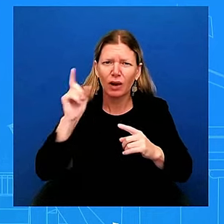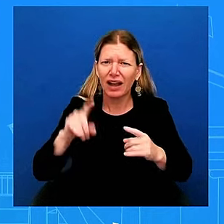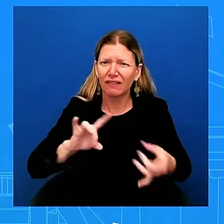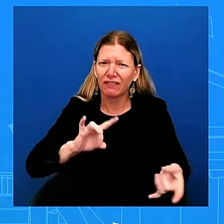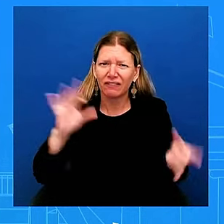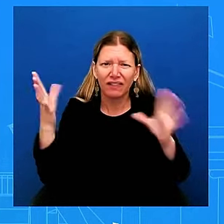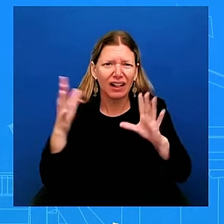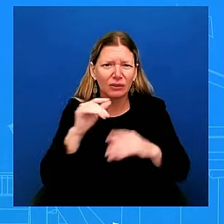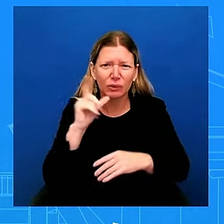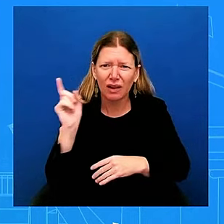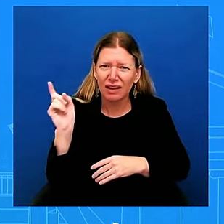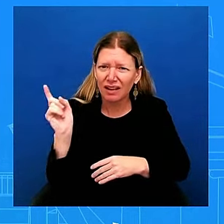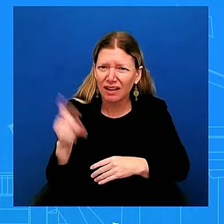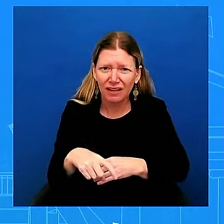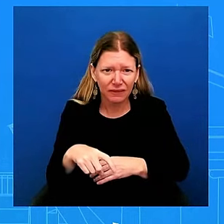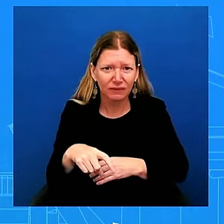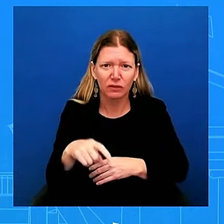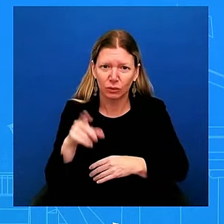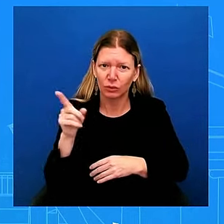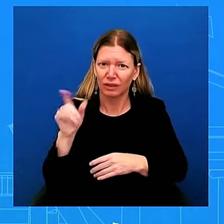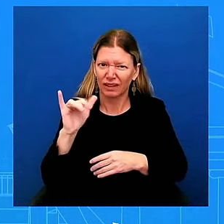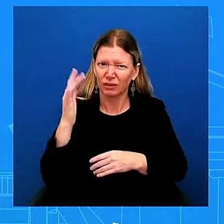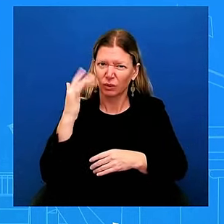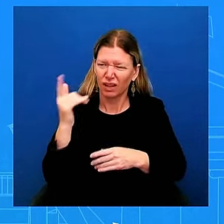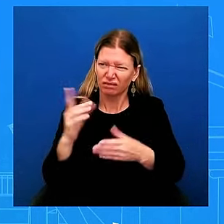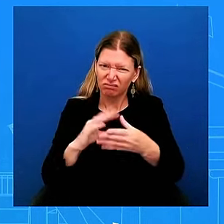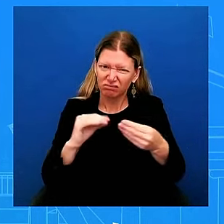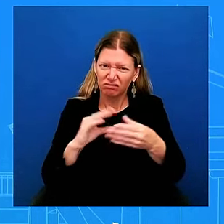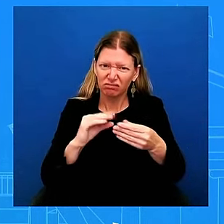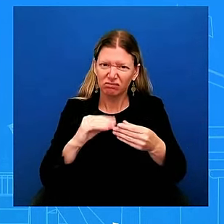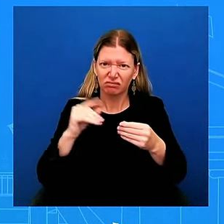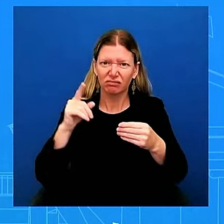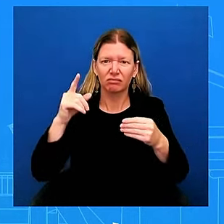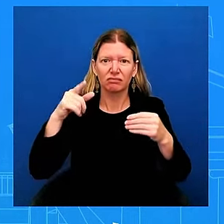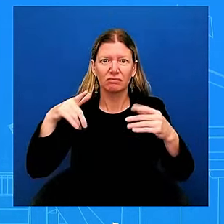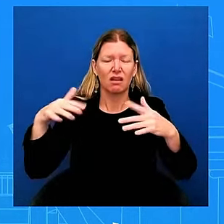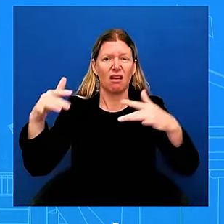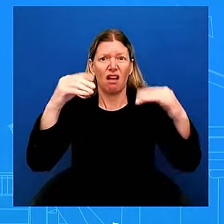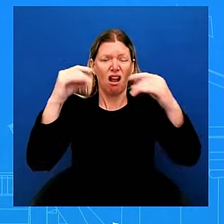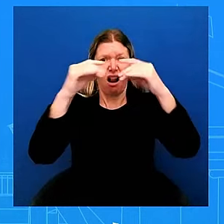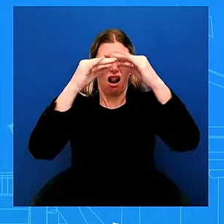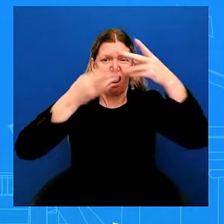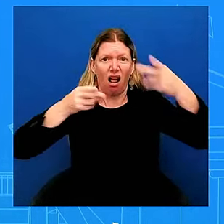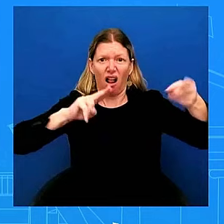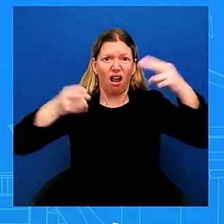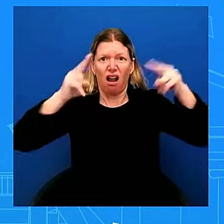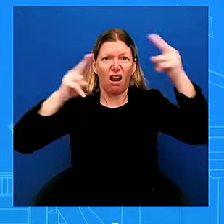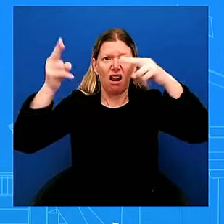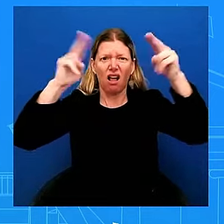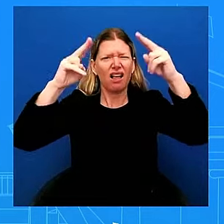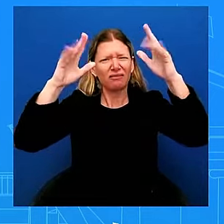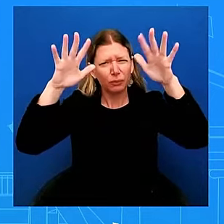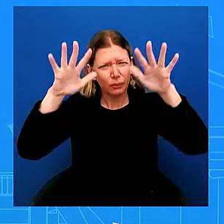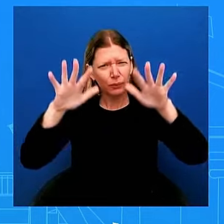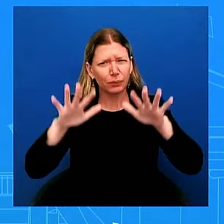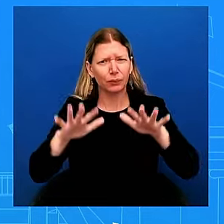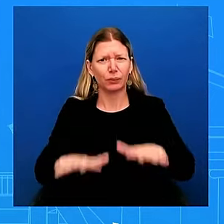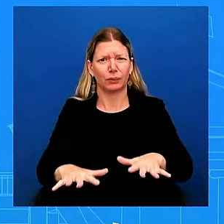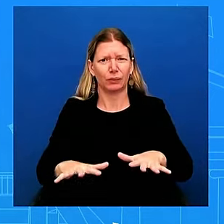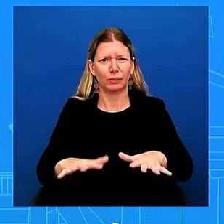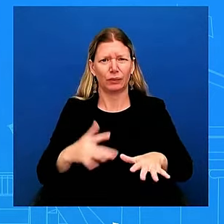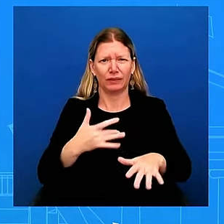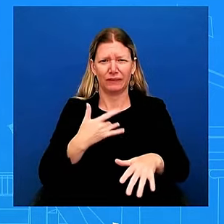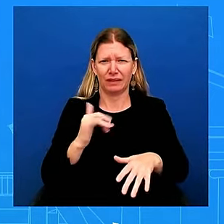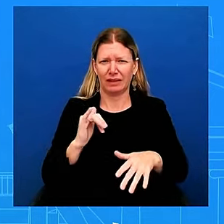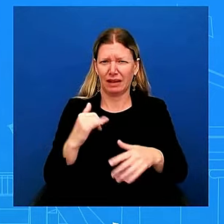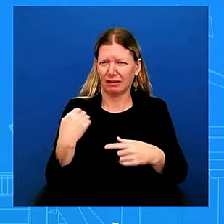down. I feel like those three moments that we've seen in the last three days shows how the president is moving